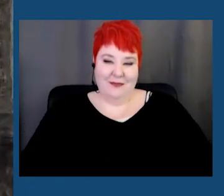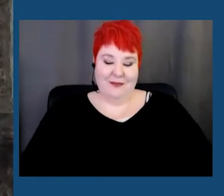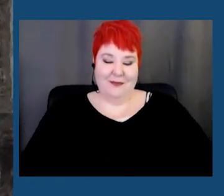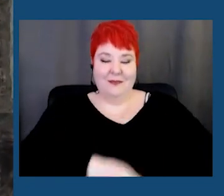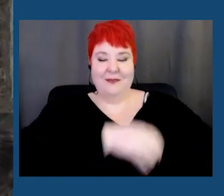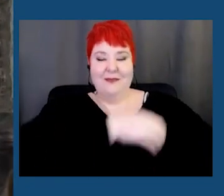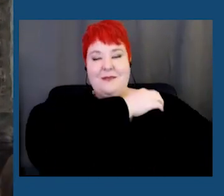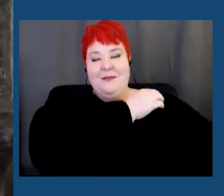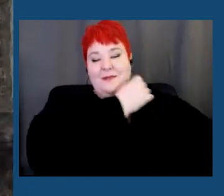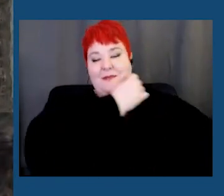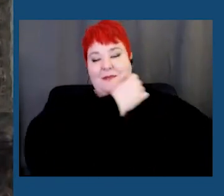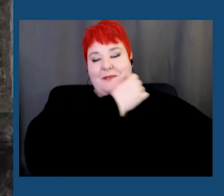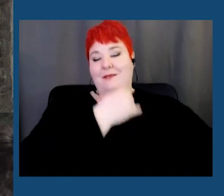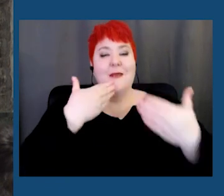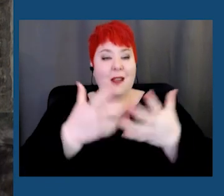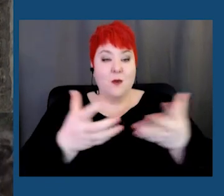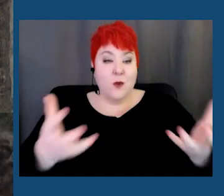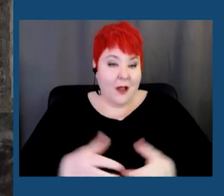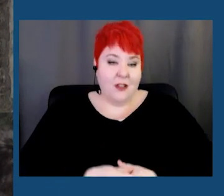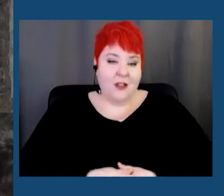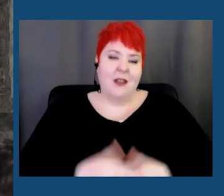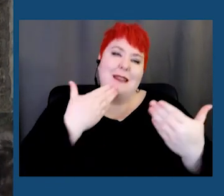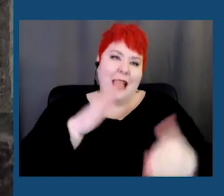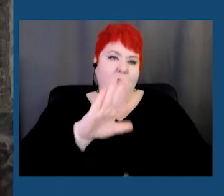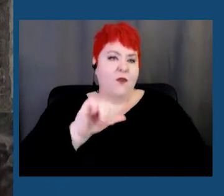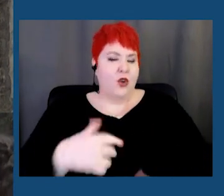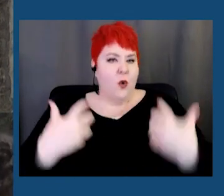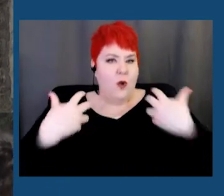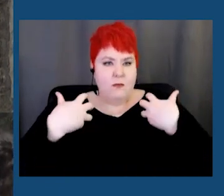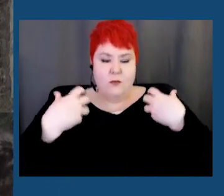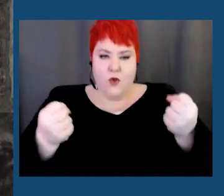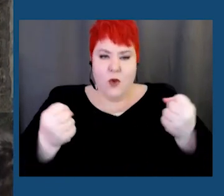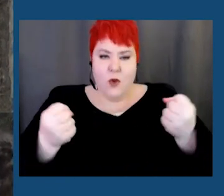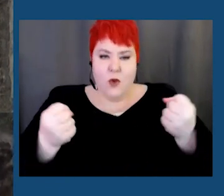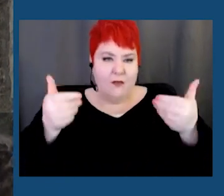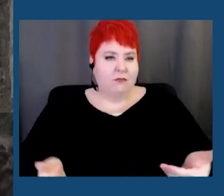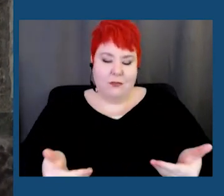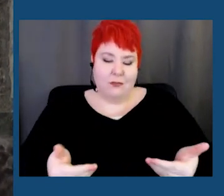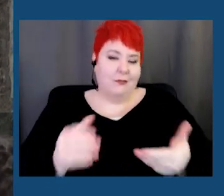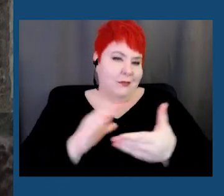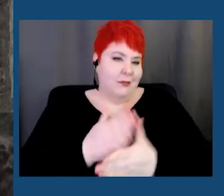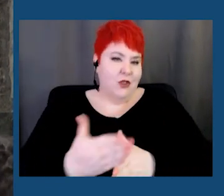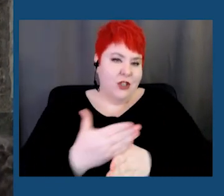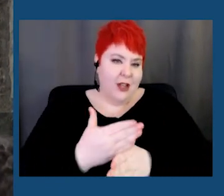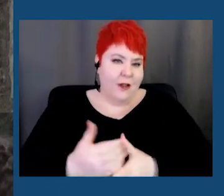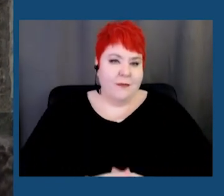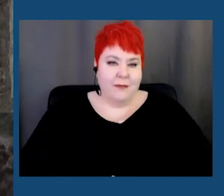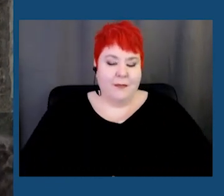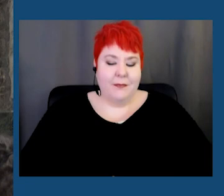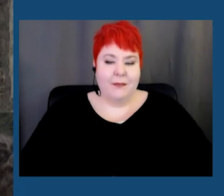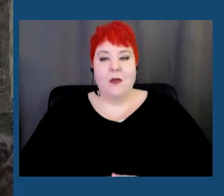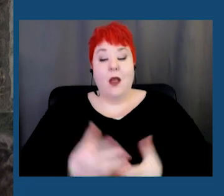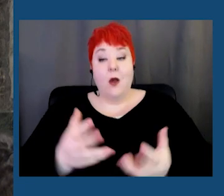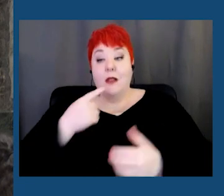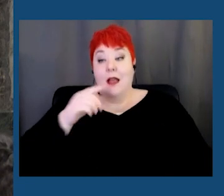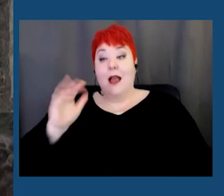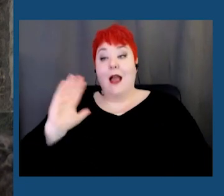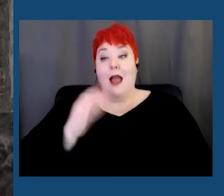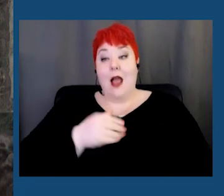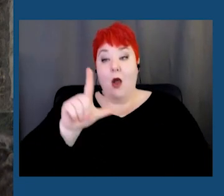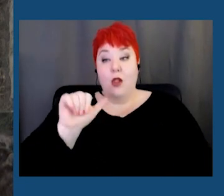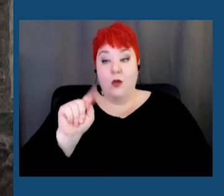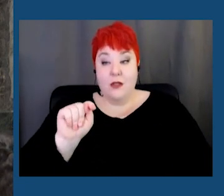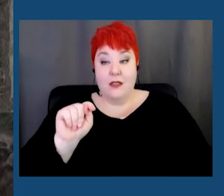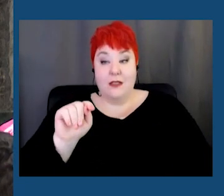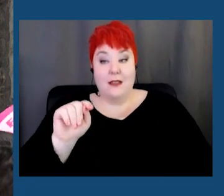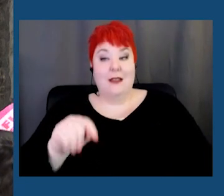Thank you so much, and thank you for your bravery. Really appreciate it. I just want to acknowledge our Lieutenant Governor, Antonio Delgado. Thank